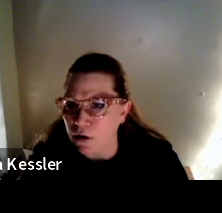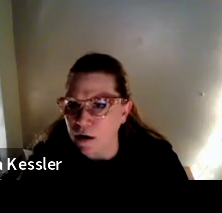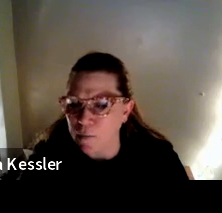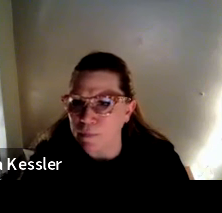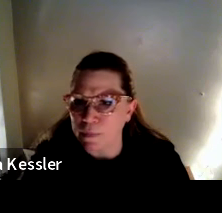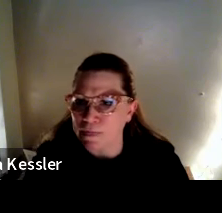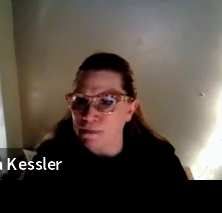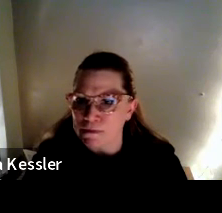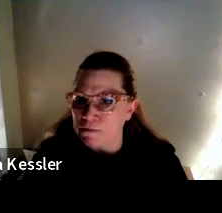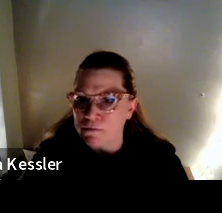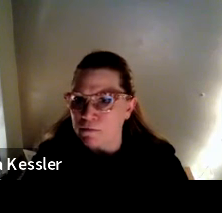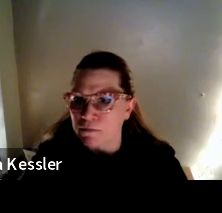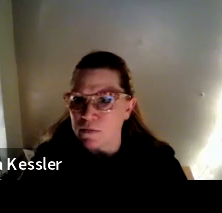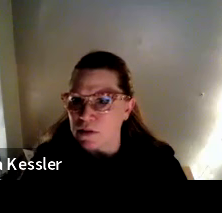or